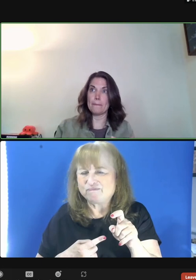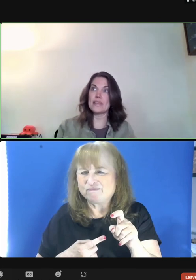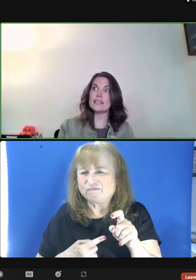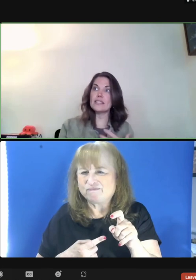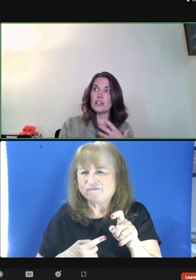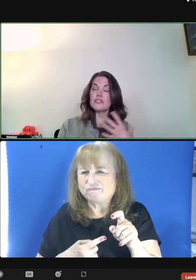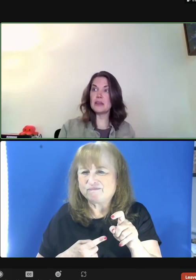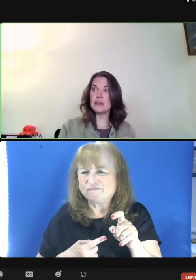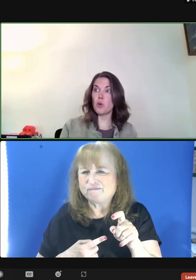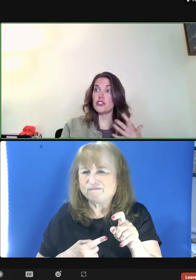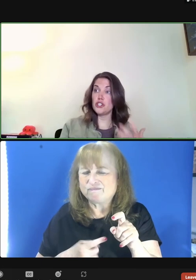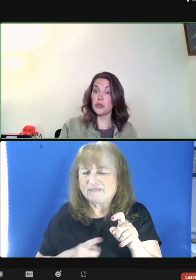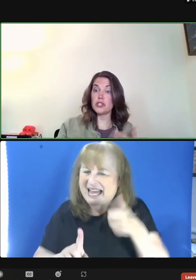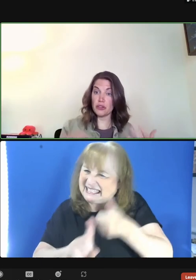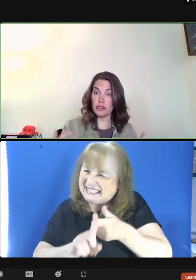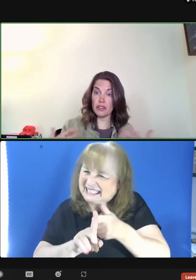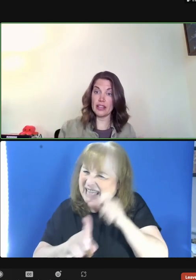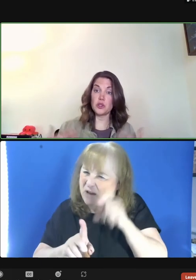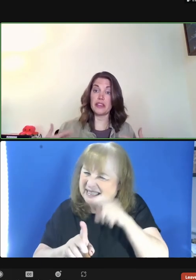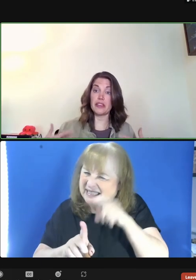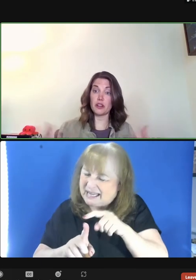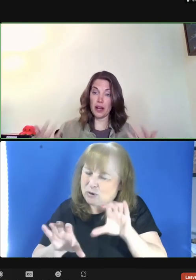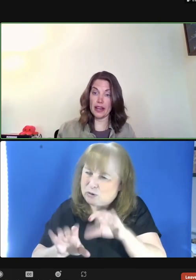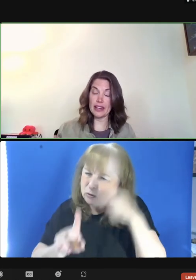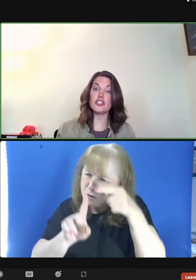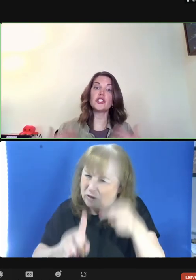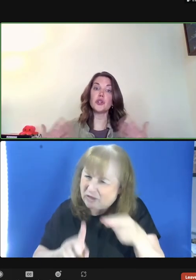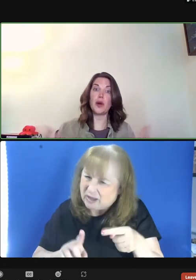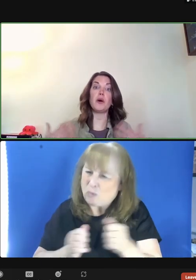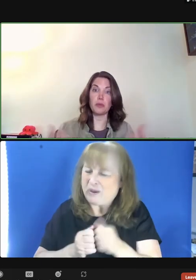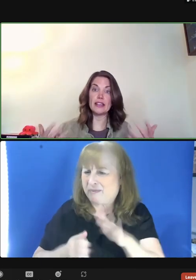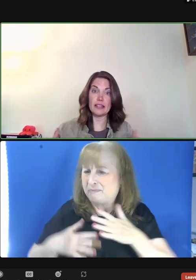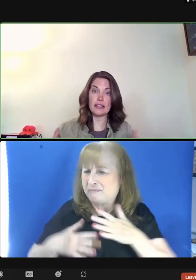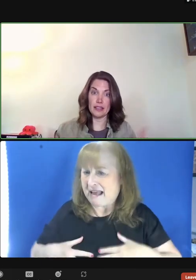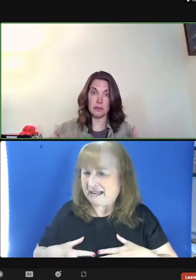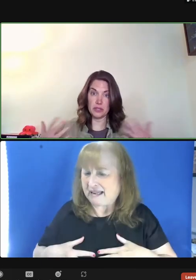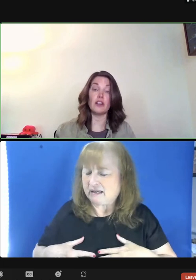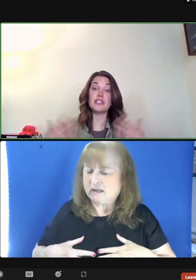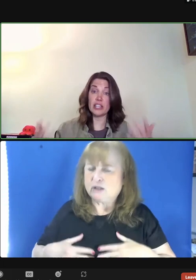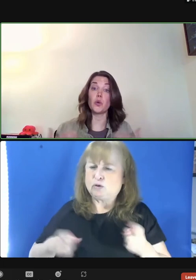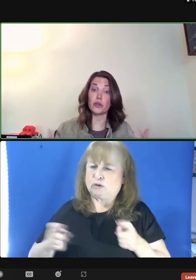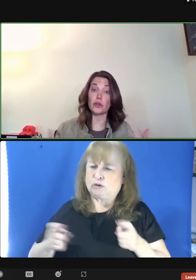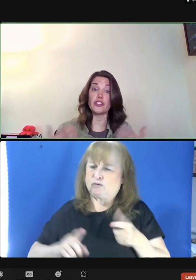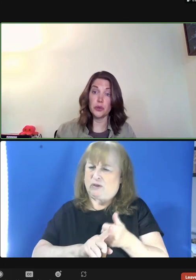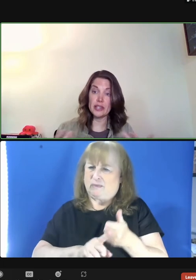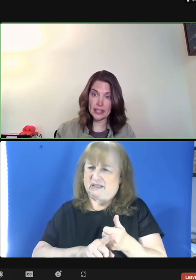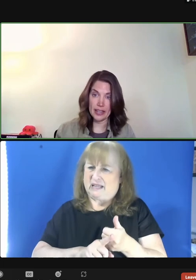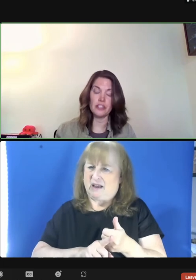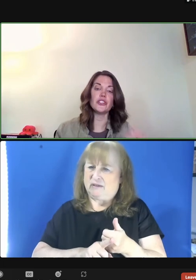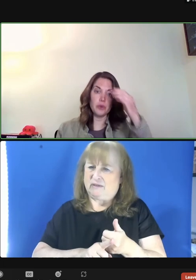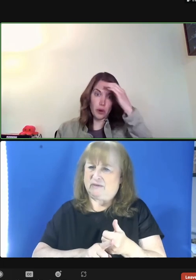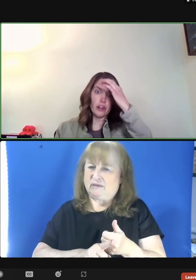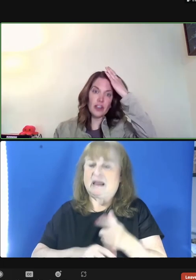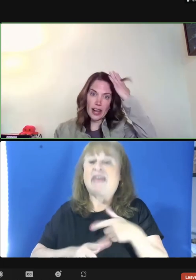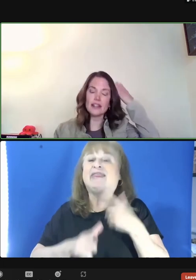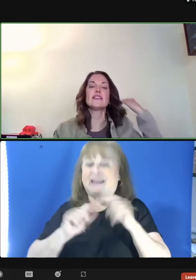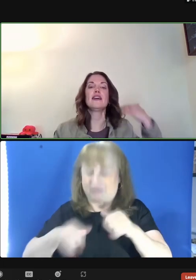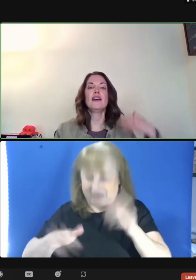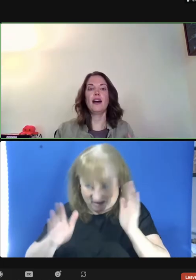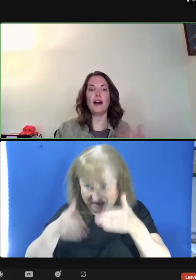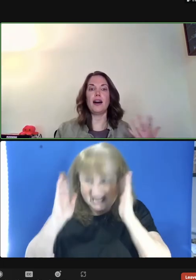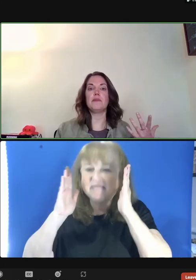to self-stim or do certain things with their body to help regulate themselves in order to attend. You